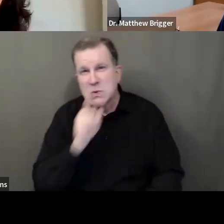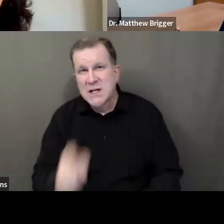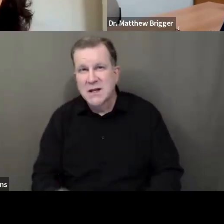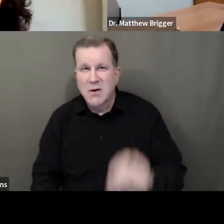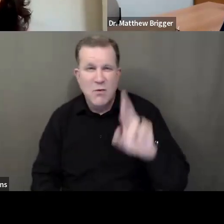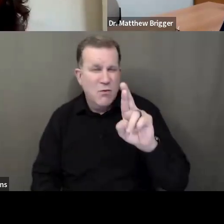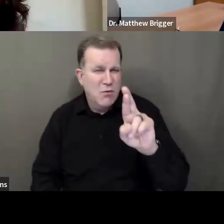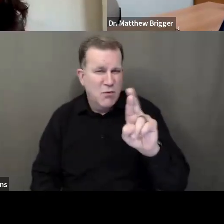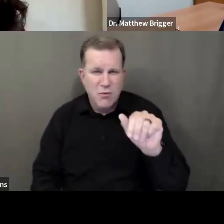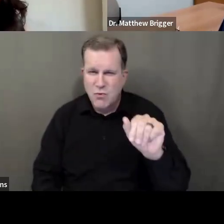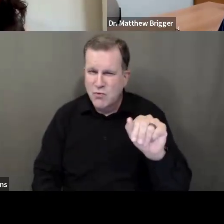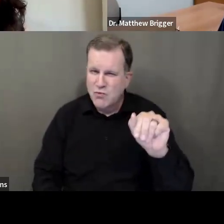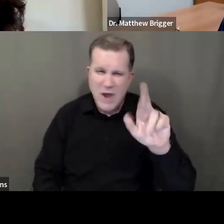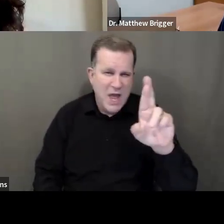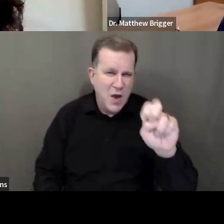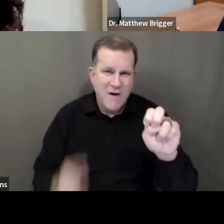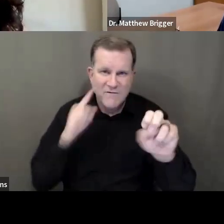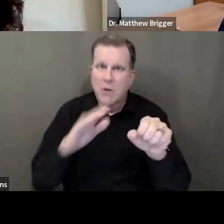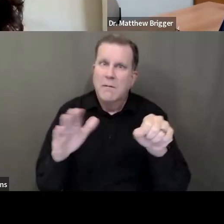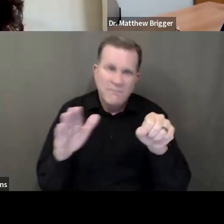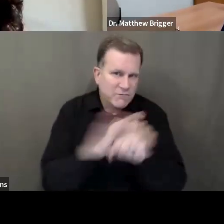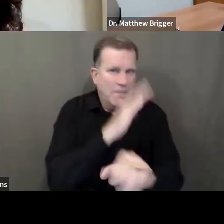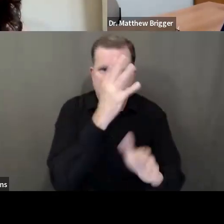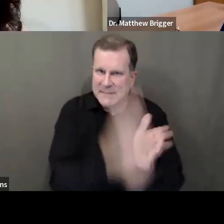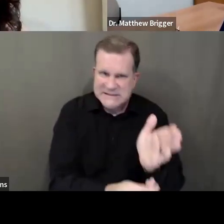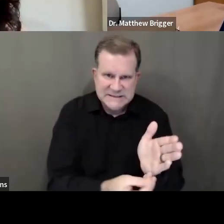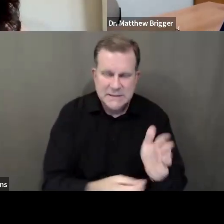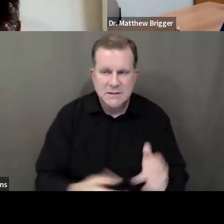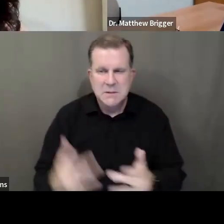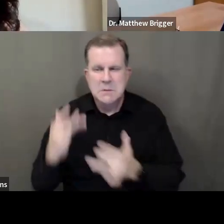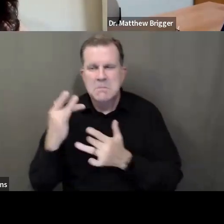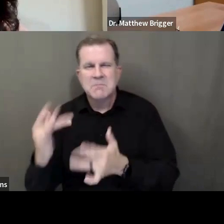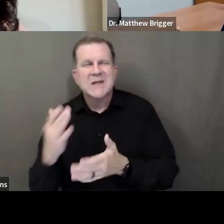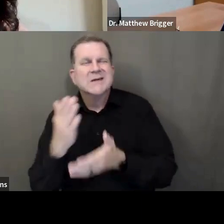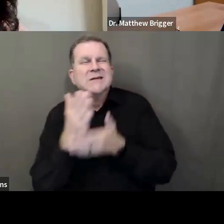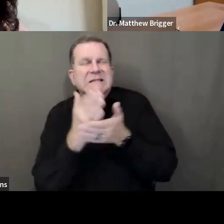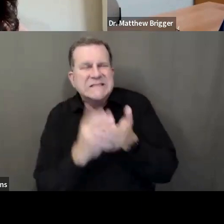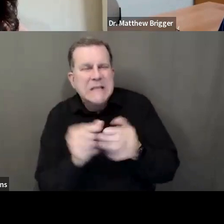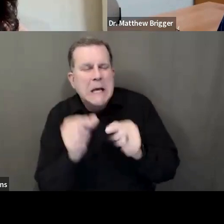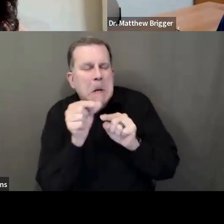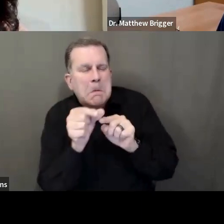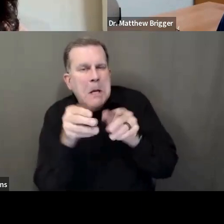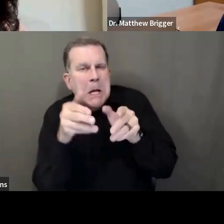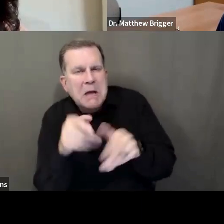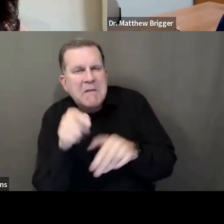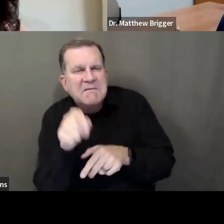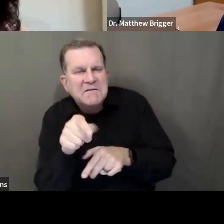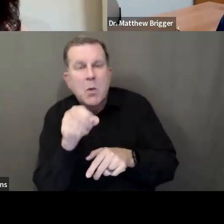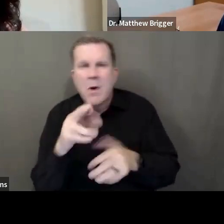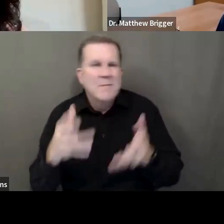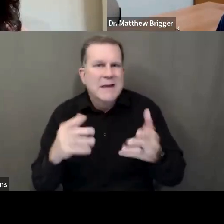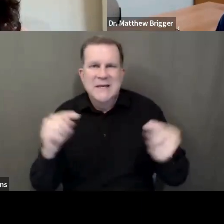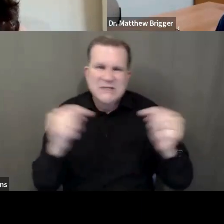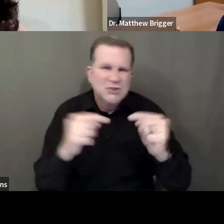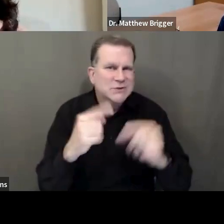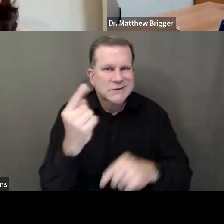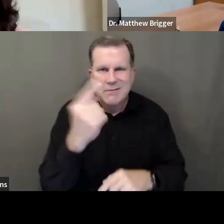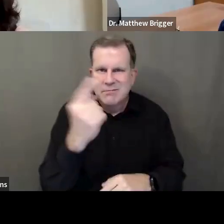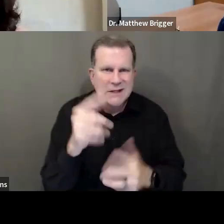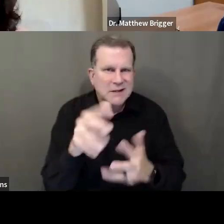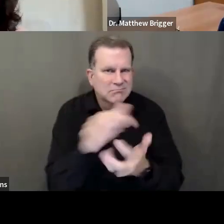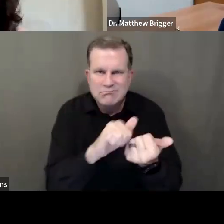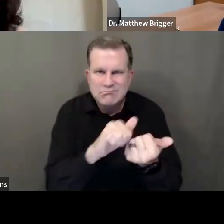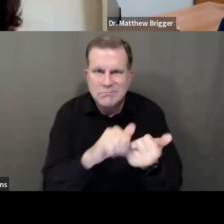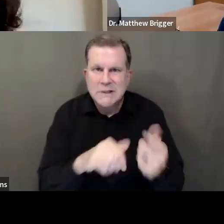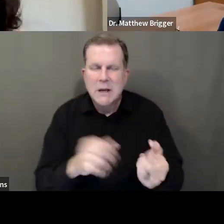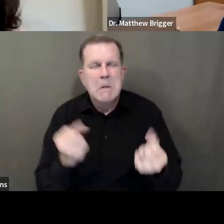to have to be completely missing. It's more, there's usually some remnant to it, or there is, whether there's been an injury or whatever it may be, there's lots of different